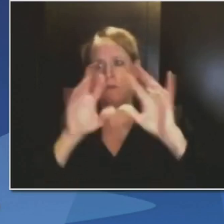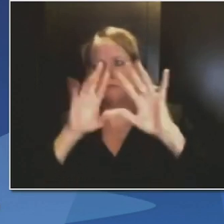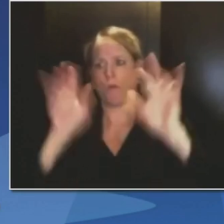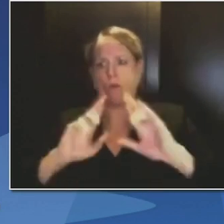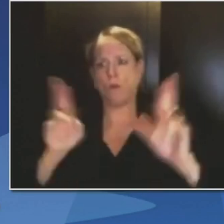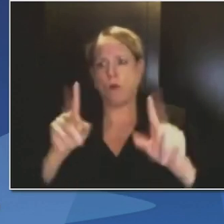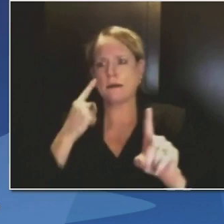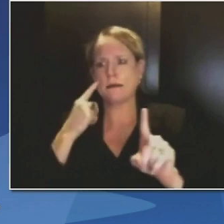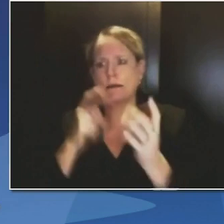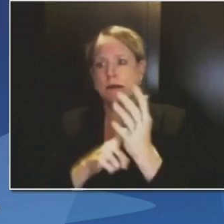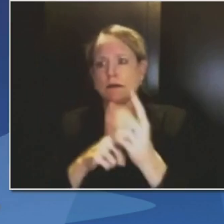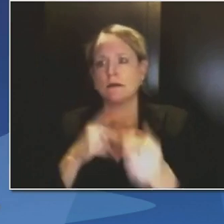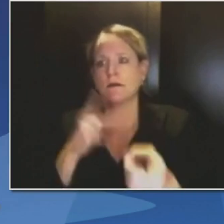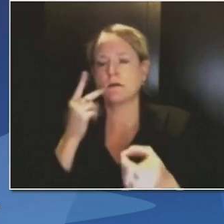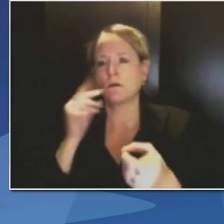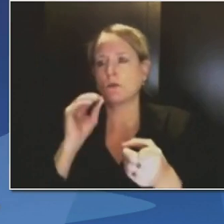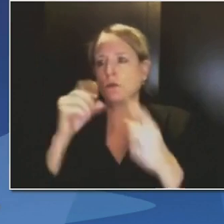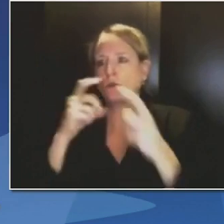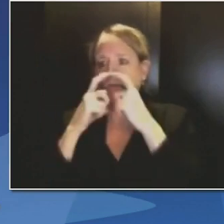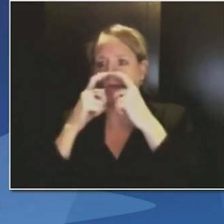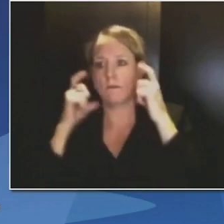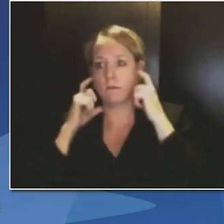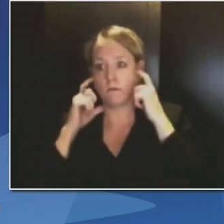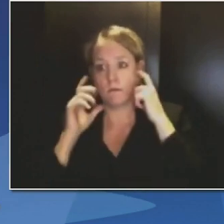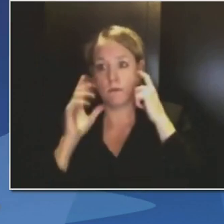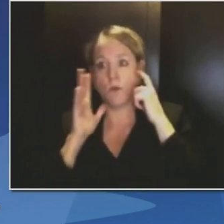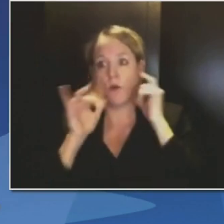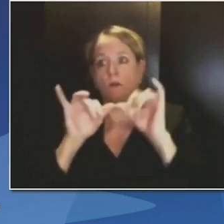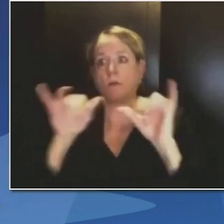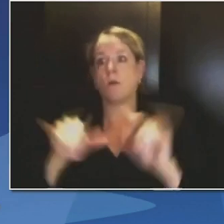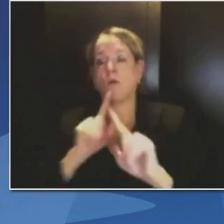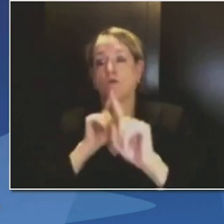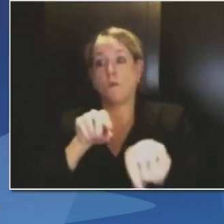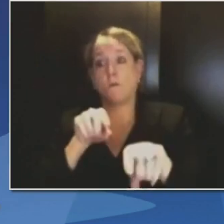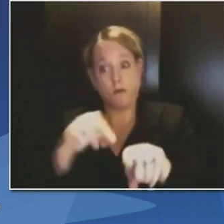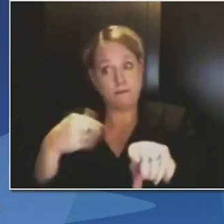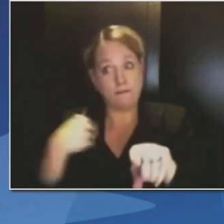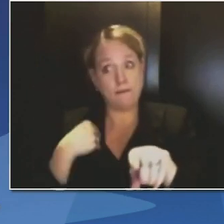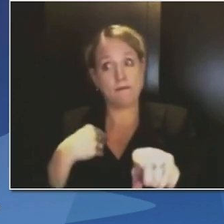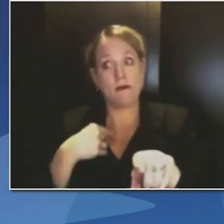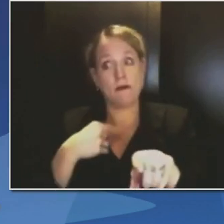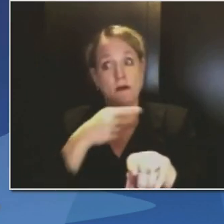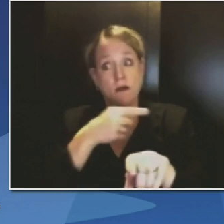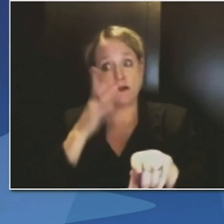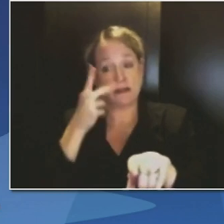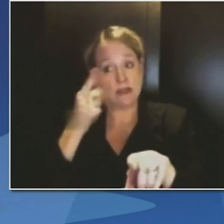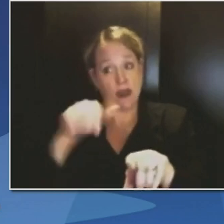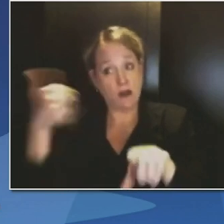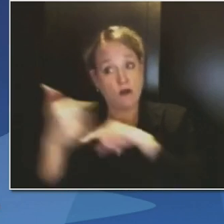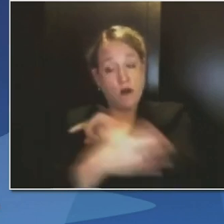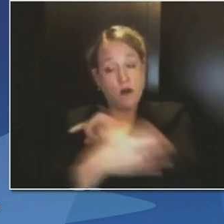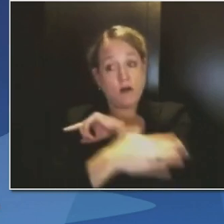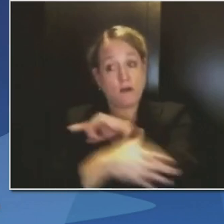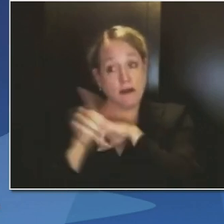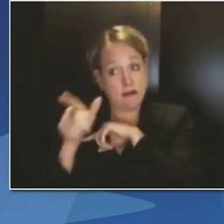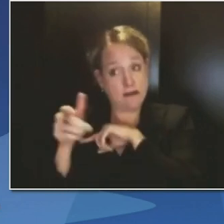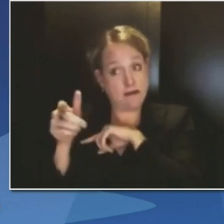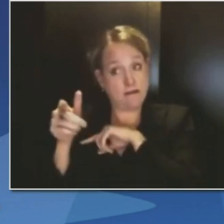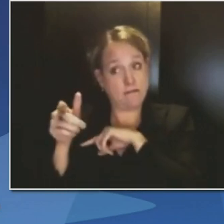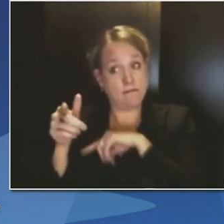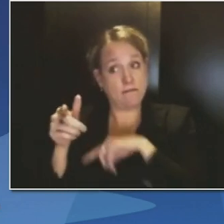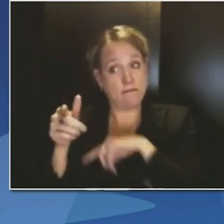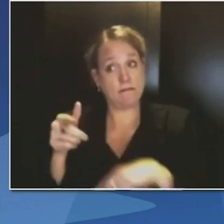I'm sorry, Noah, could you repeat an online? I don't quite understand. Yeah, so it's a reporting system for citizens if they go to a business and they